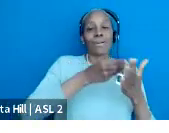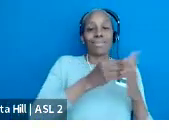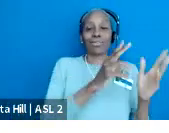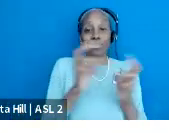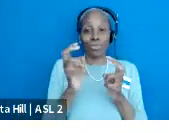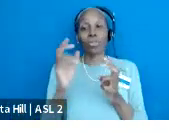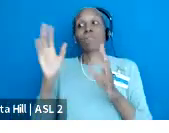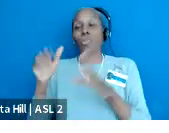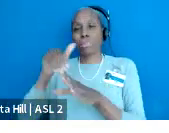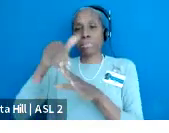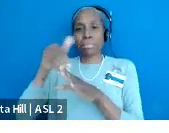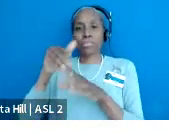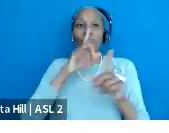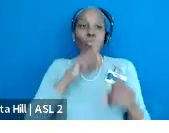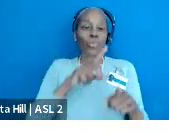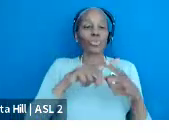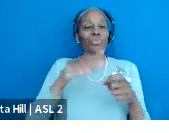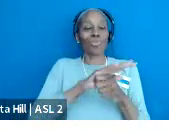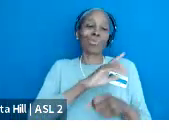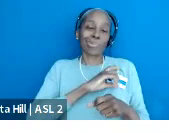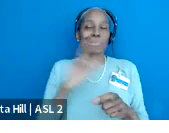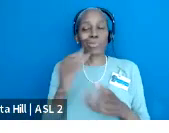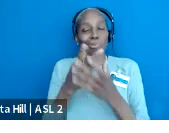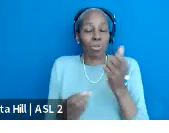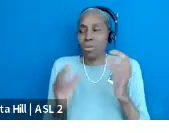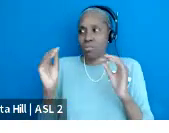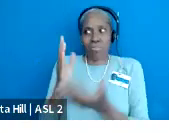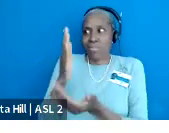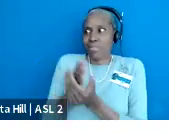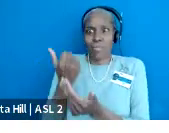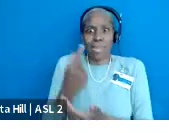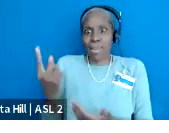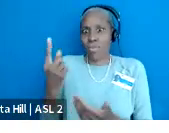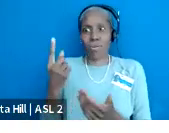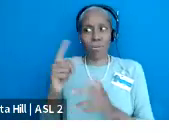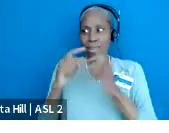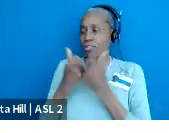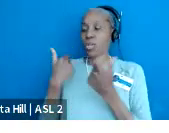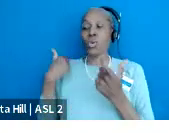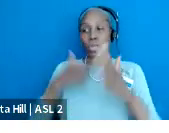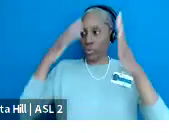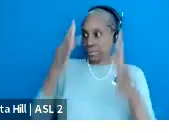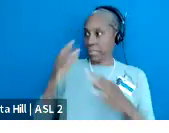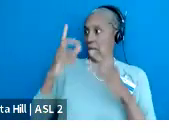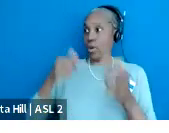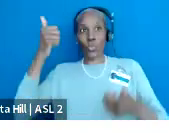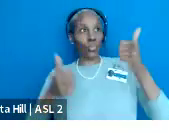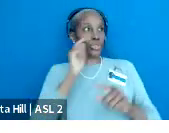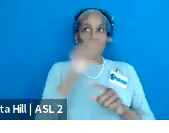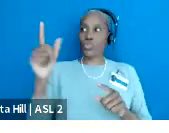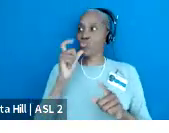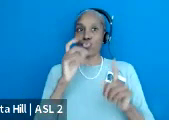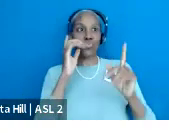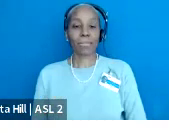certainly think if someone's on the fence, you can report that to local law enforcement as well. There's nothing stopping an agency. We don't make decisions about what should be reported to local